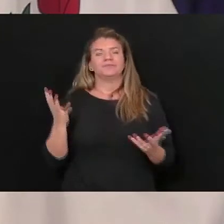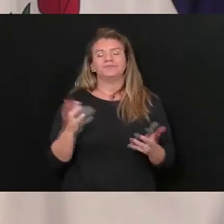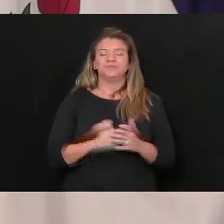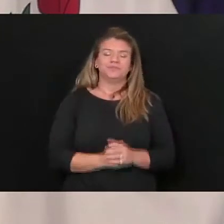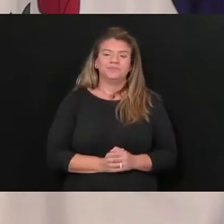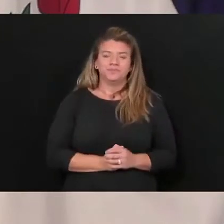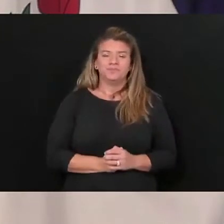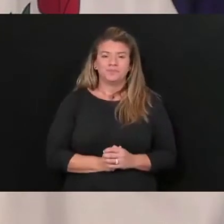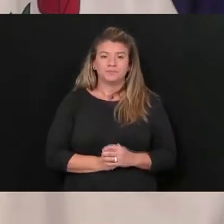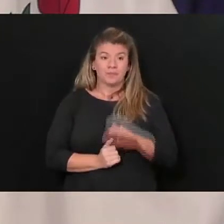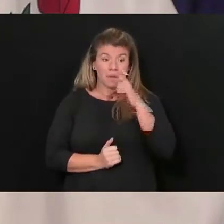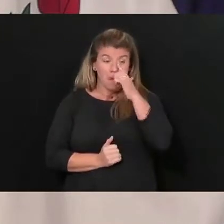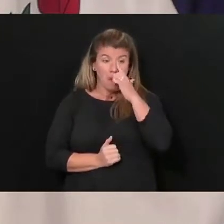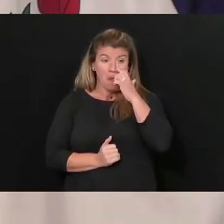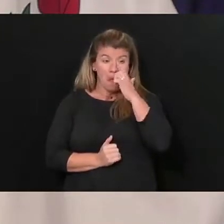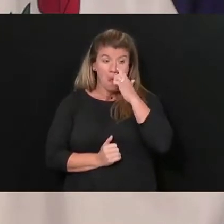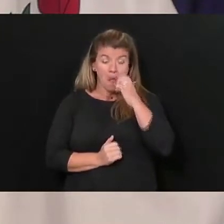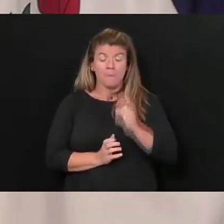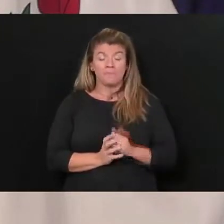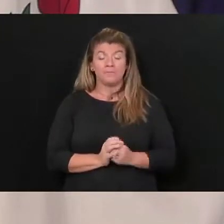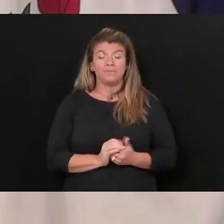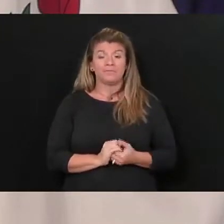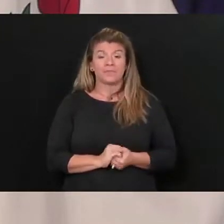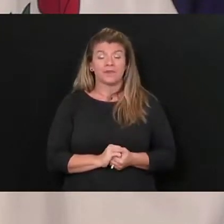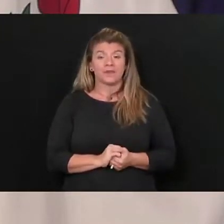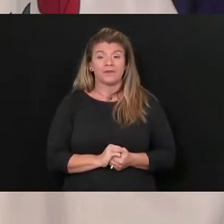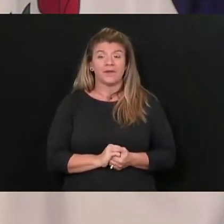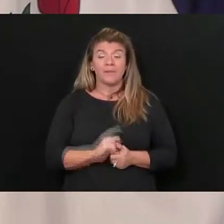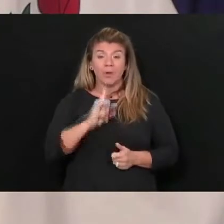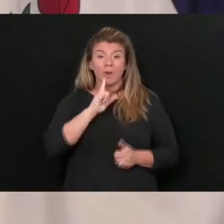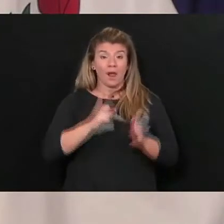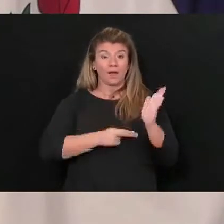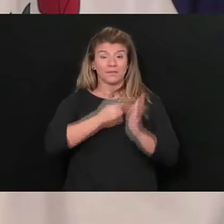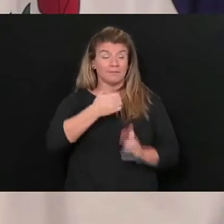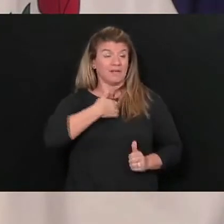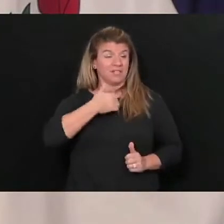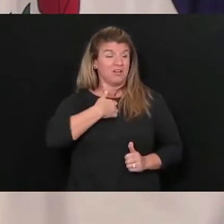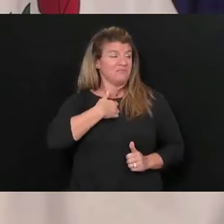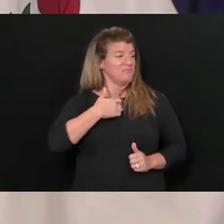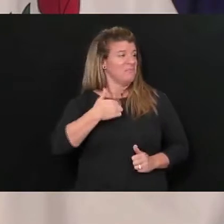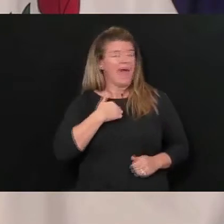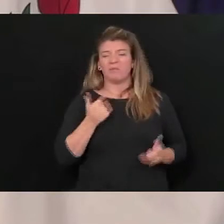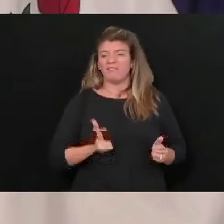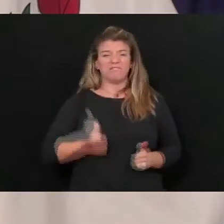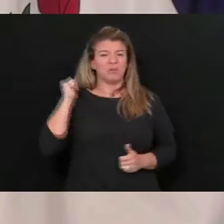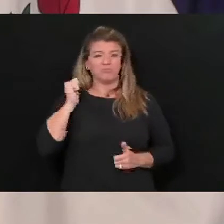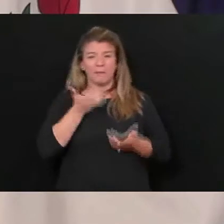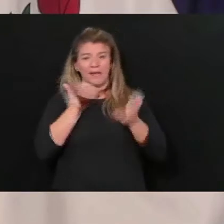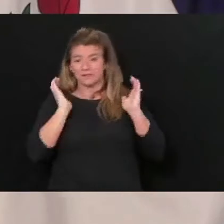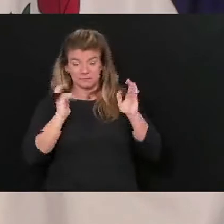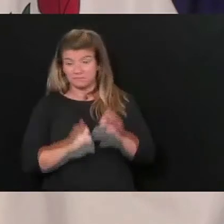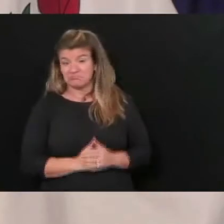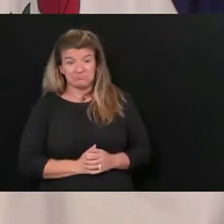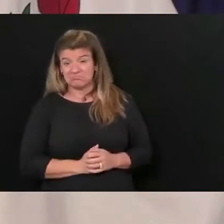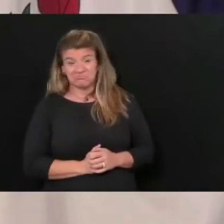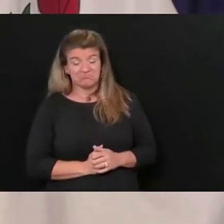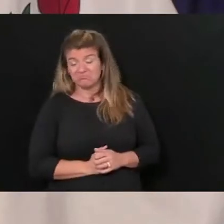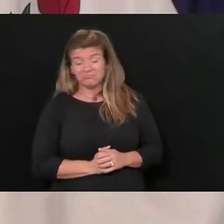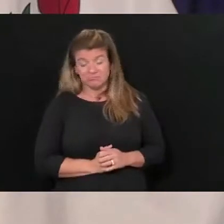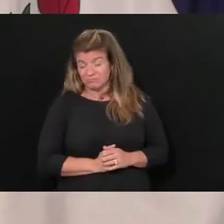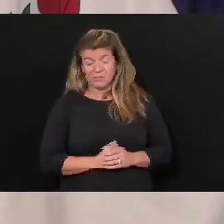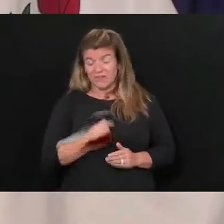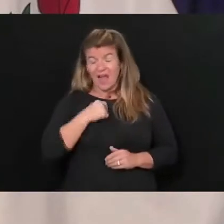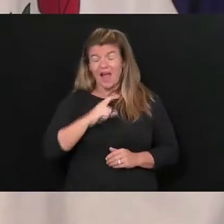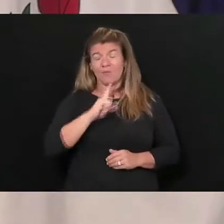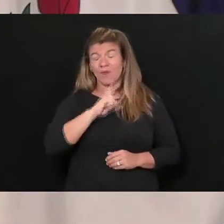I would have been one that would have said, I'm not wearing a mask, and I'm really an